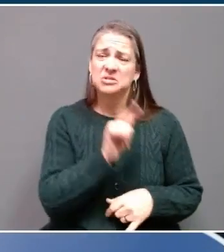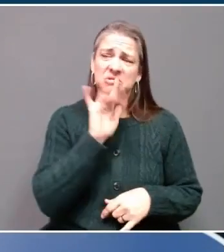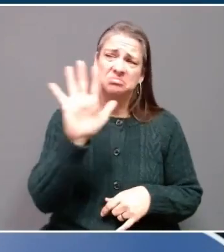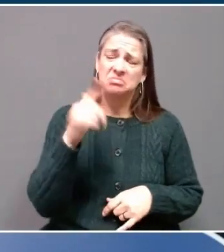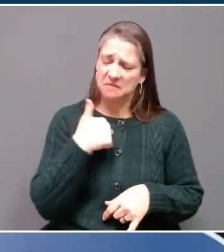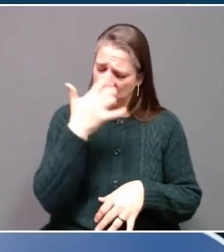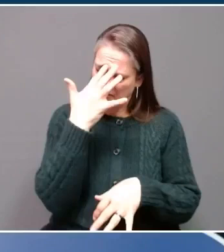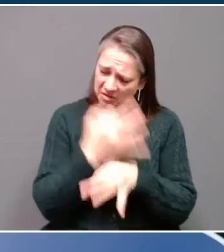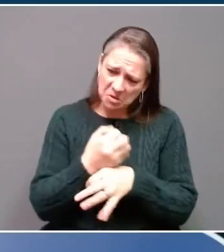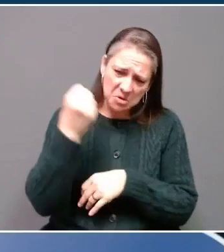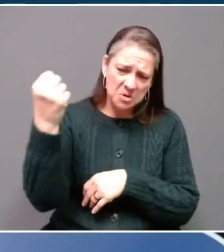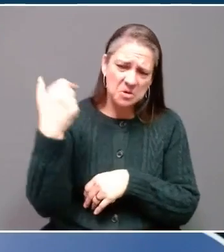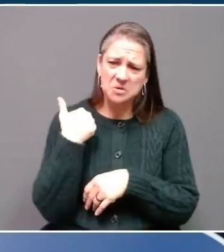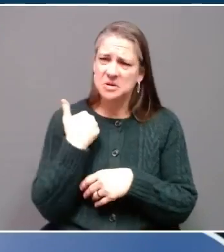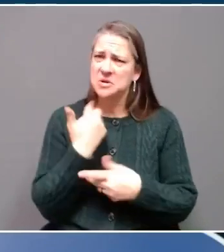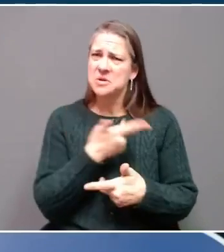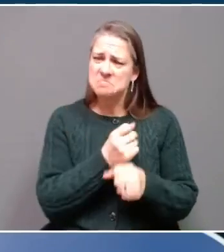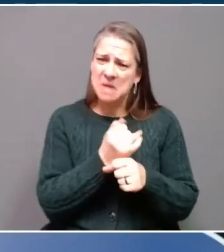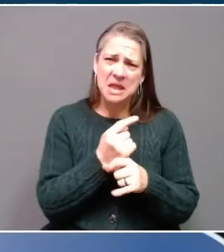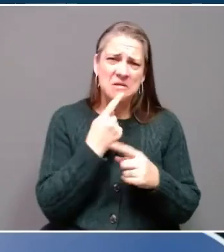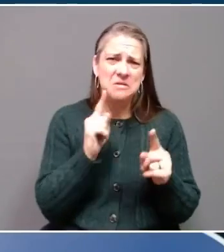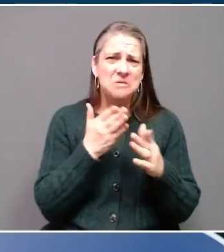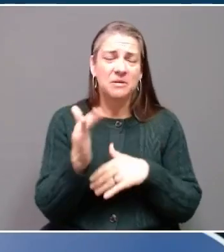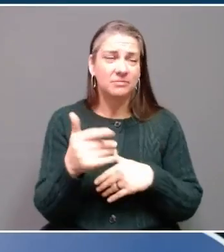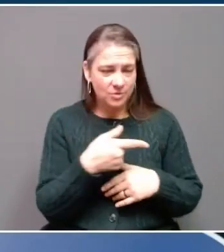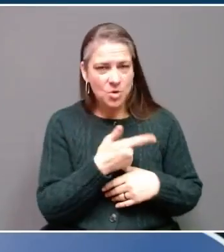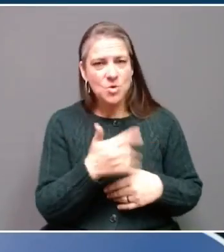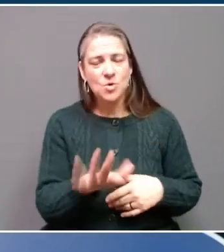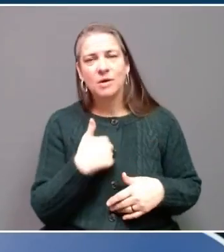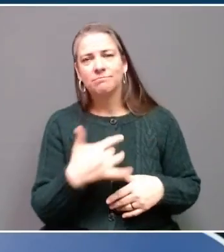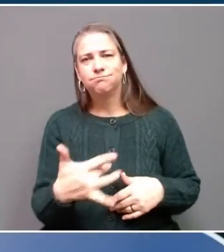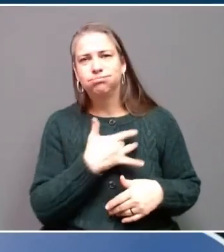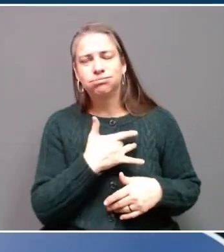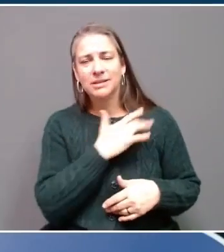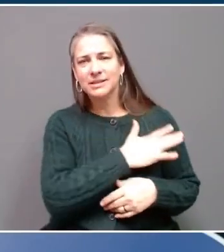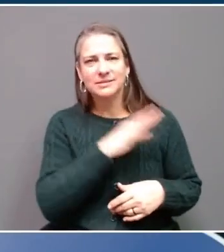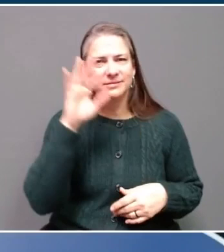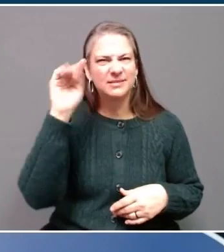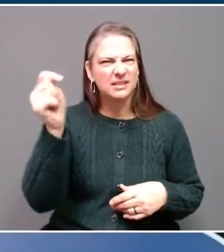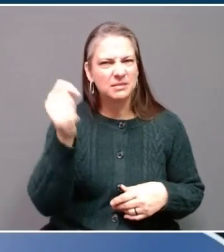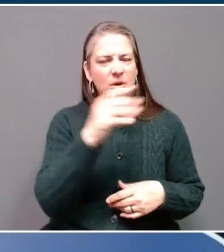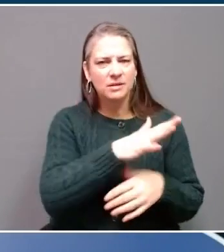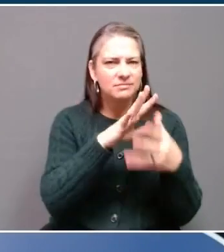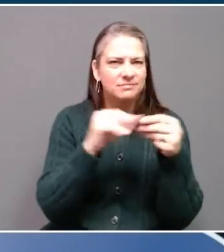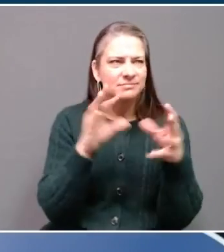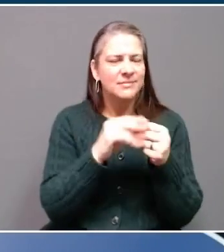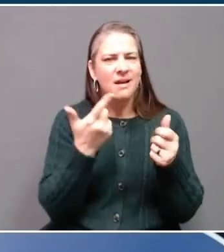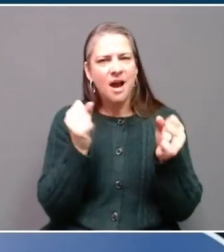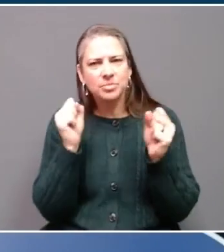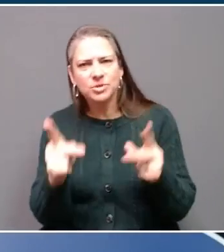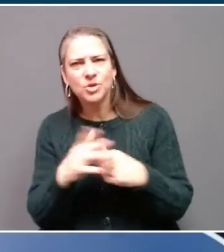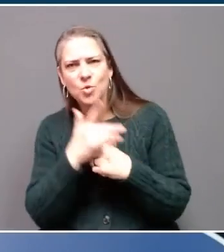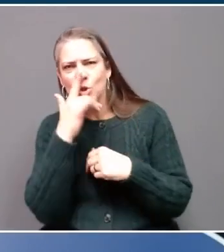He gave moving testimony today about opportunity and then how he now